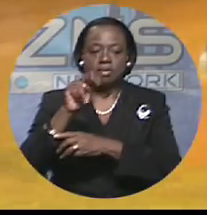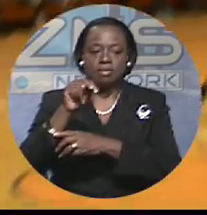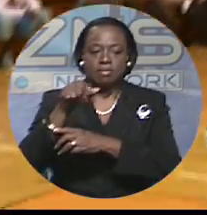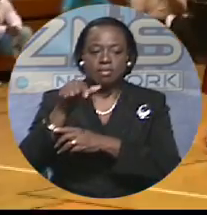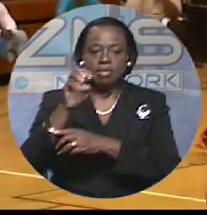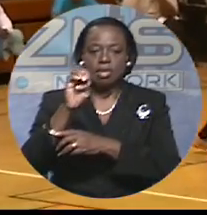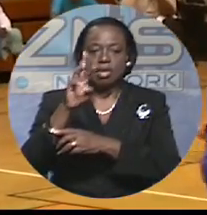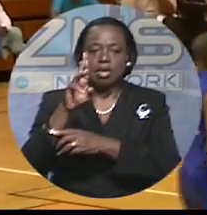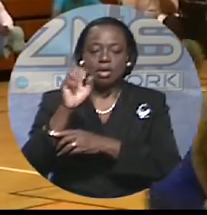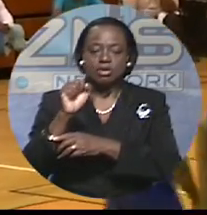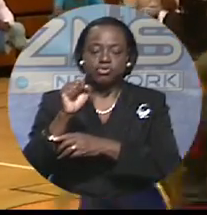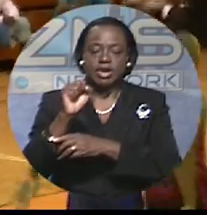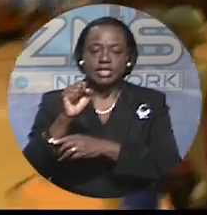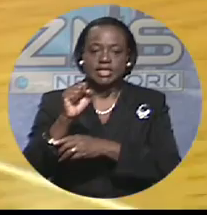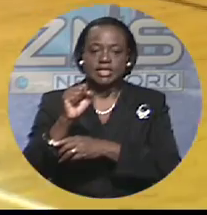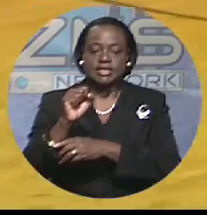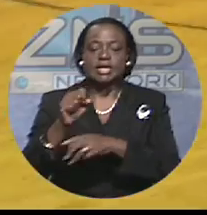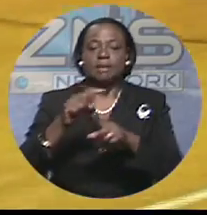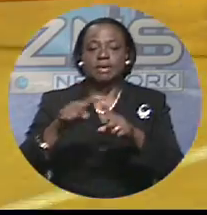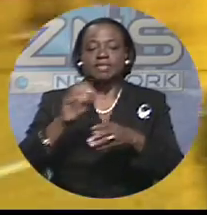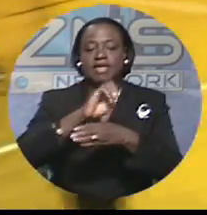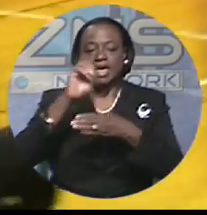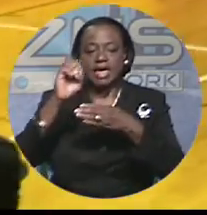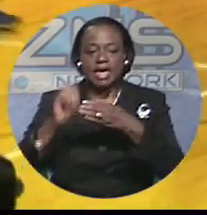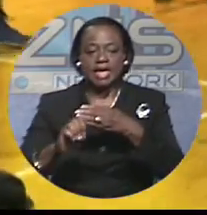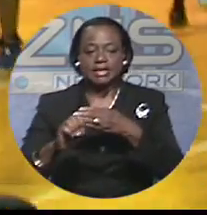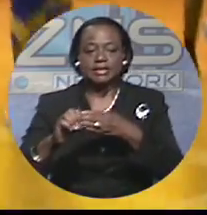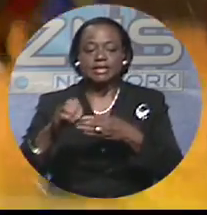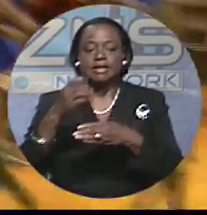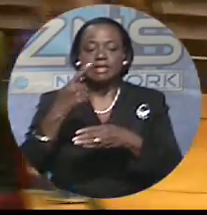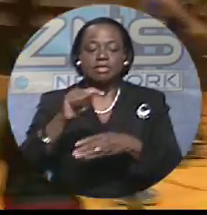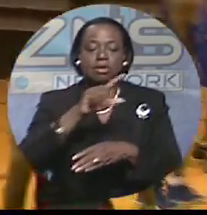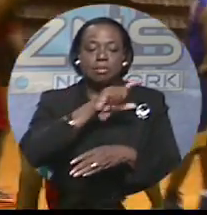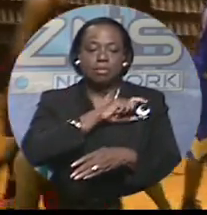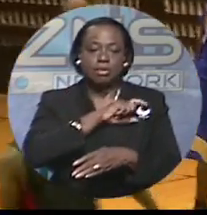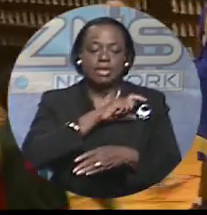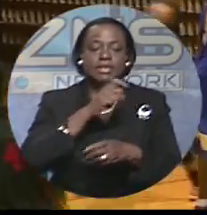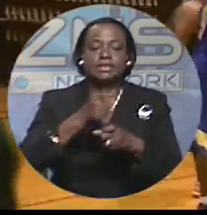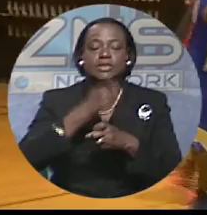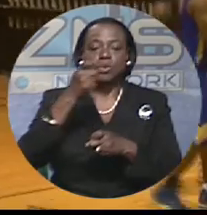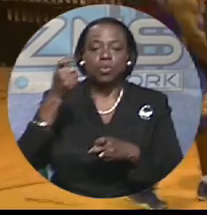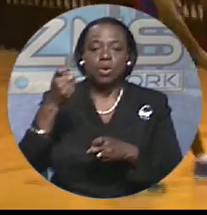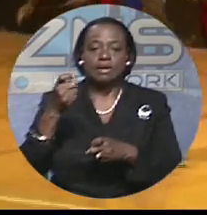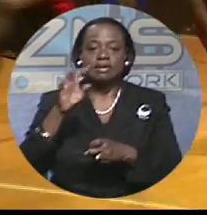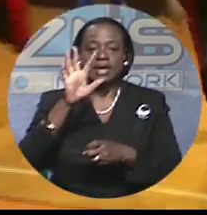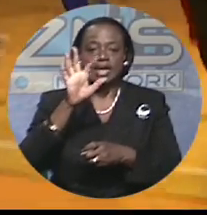the Police Crime Stoppers would put the handcuff on the Real Deal Rangers, taking game one,